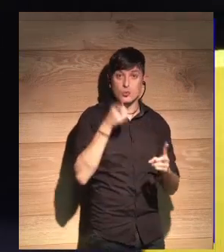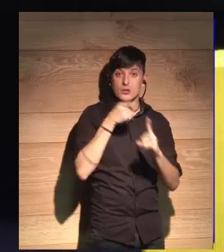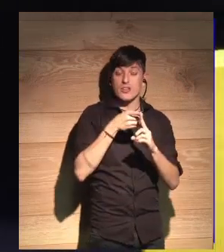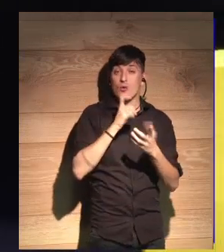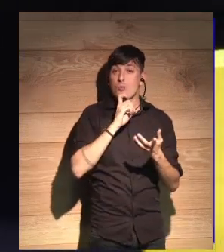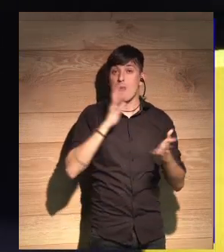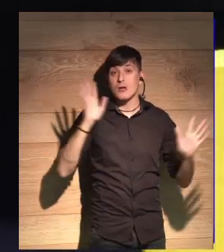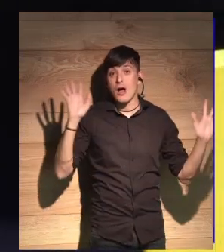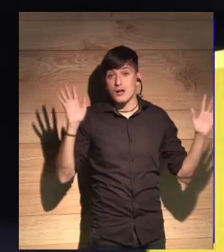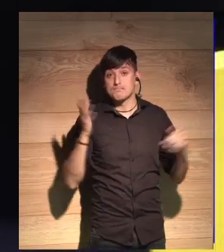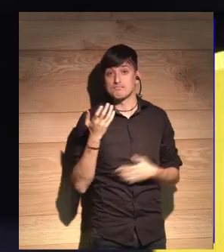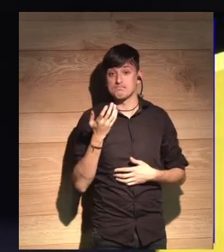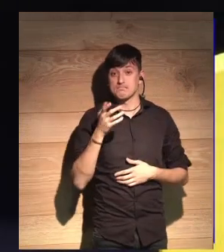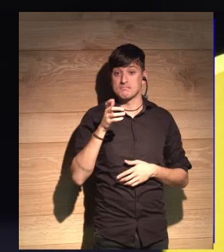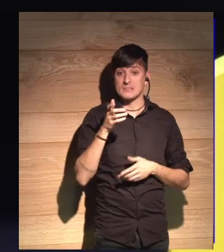of spaceship.